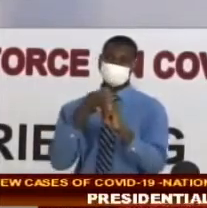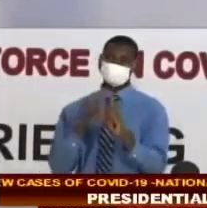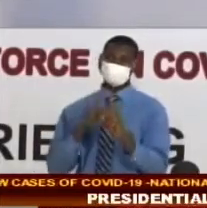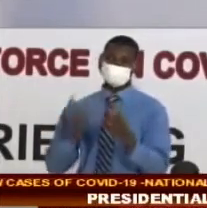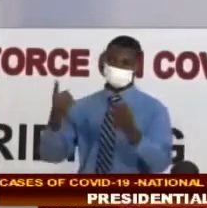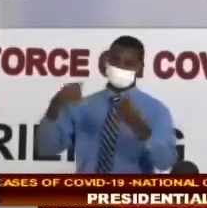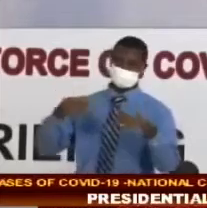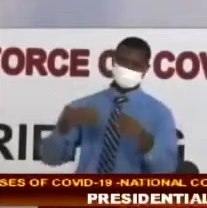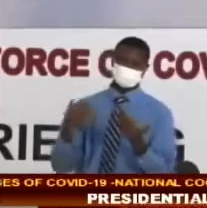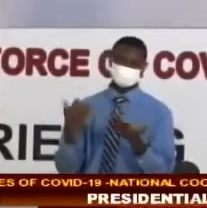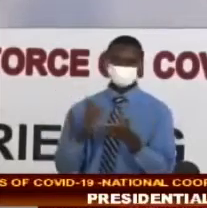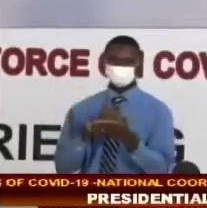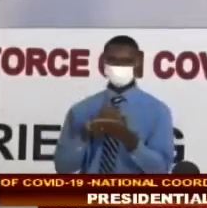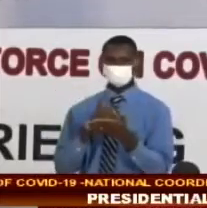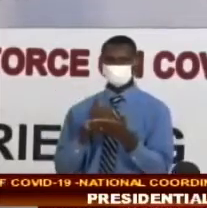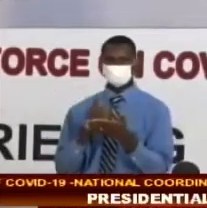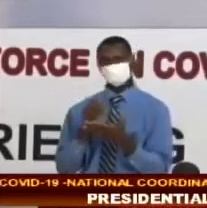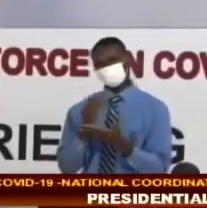I spoke largely about